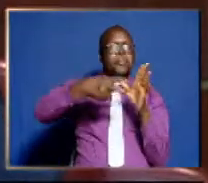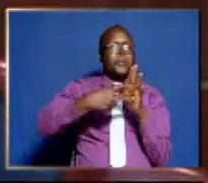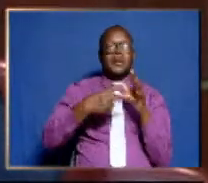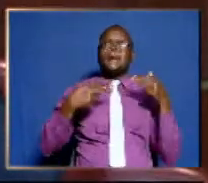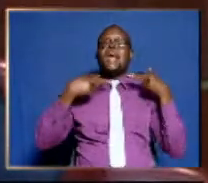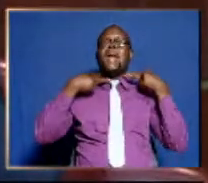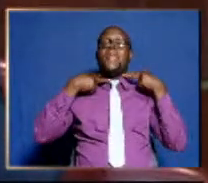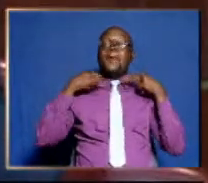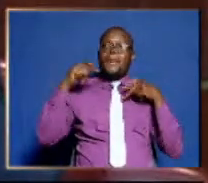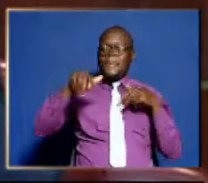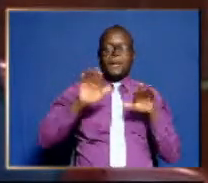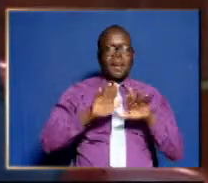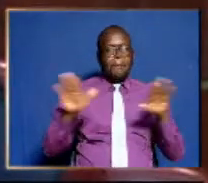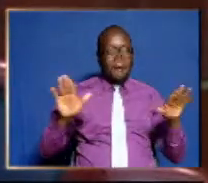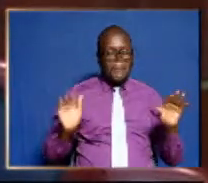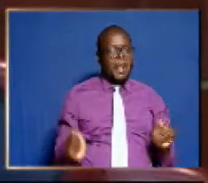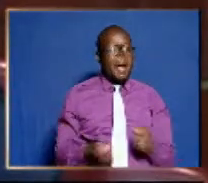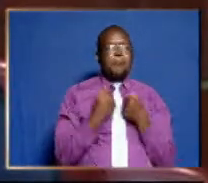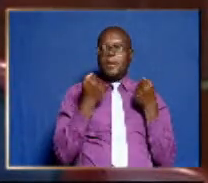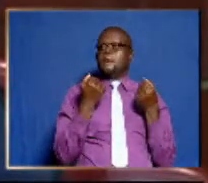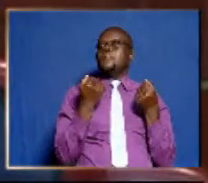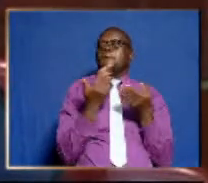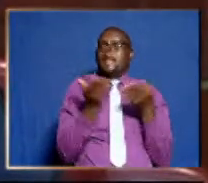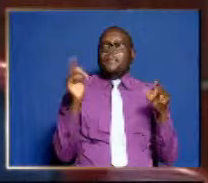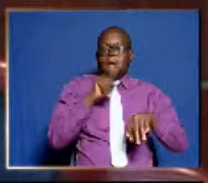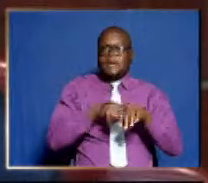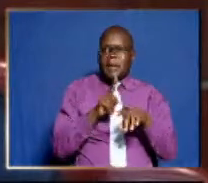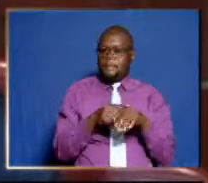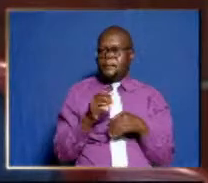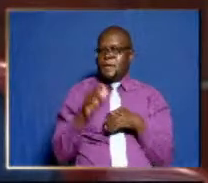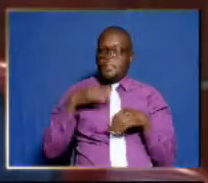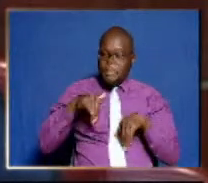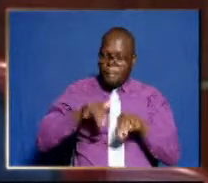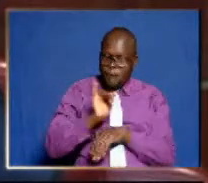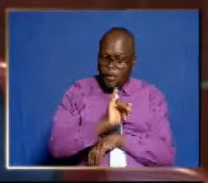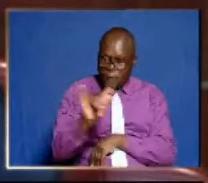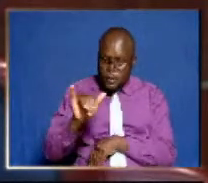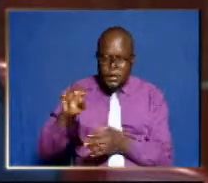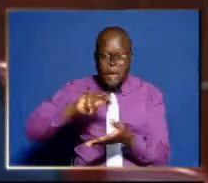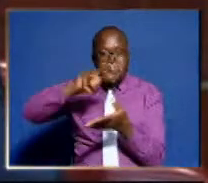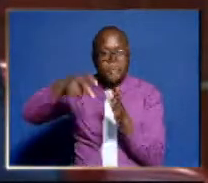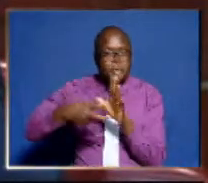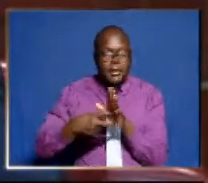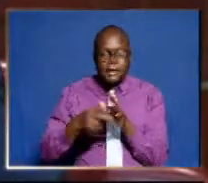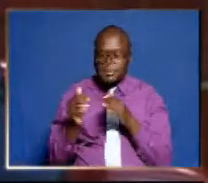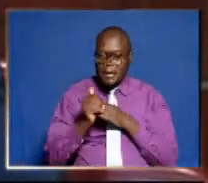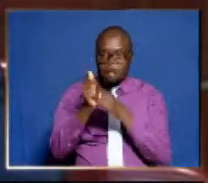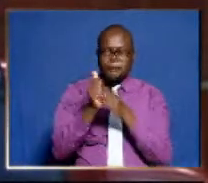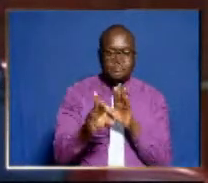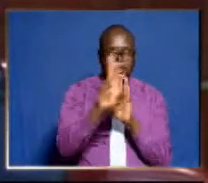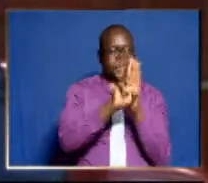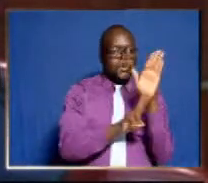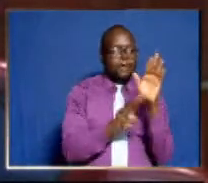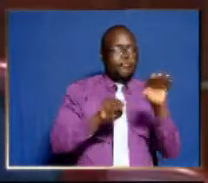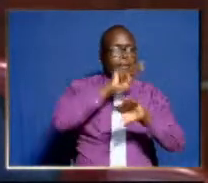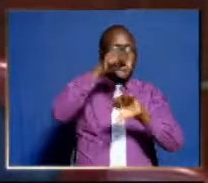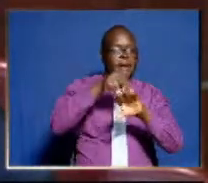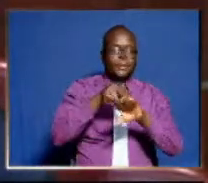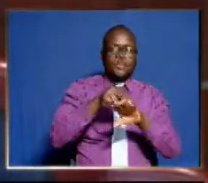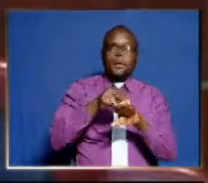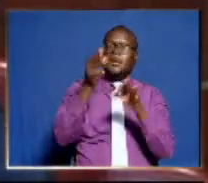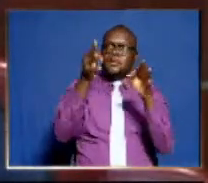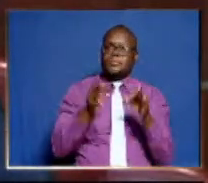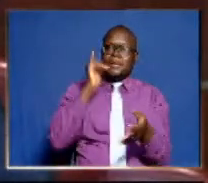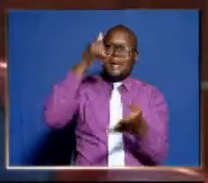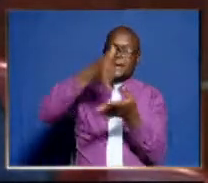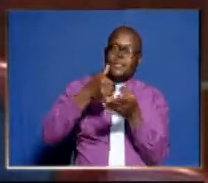become a permanent feature in our budget. There is no adherence to project guidelines issued by the National Treasury, including